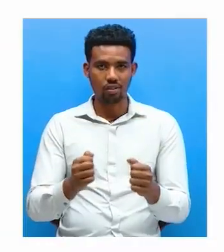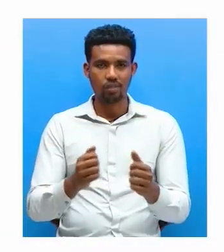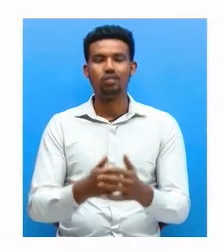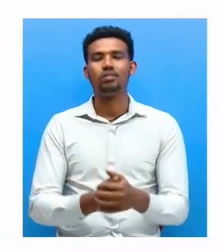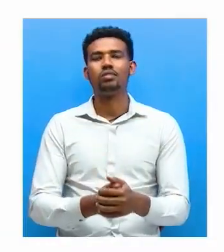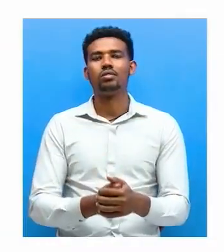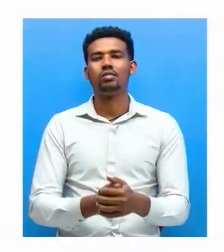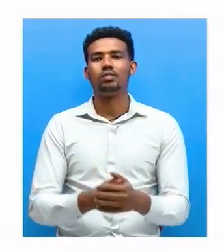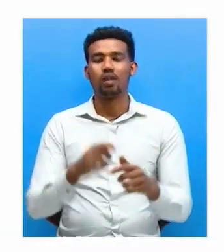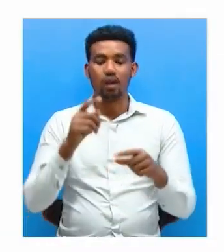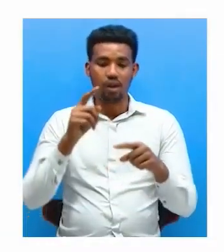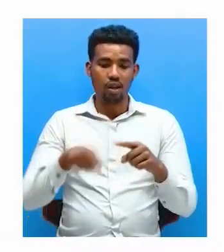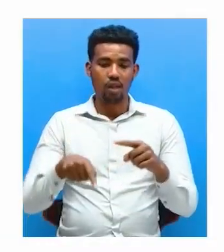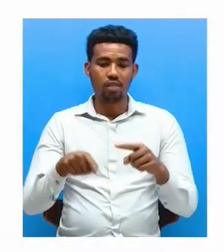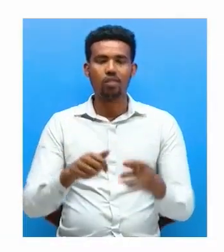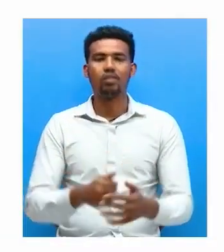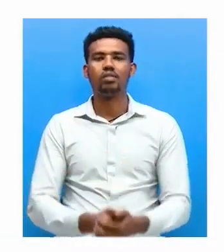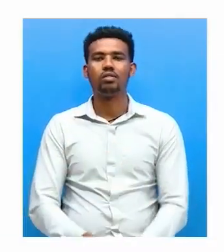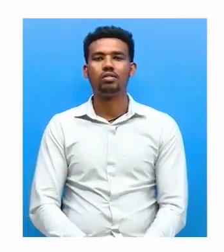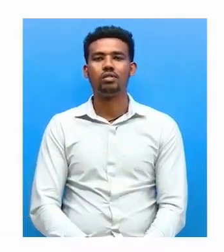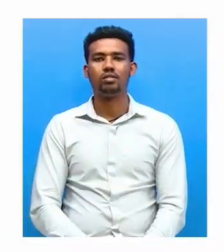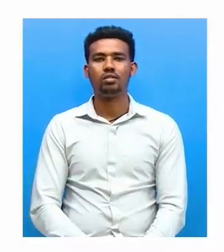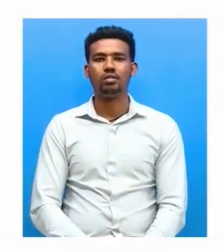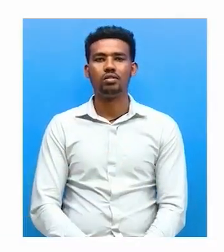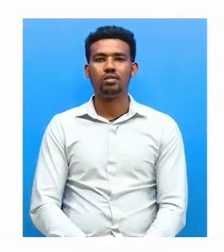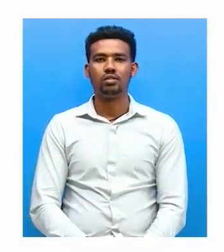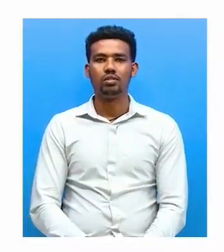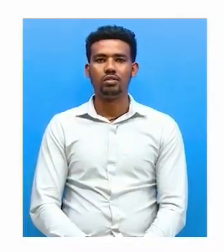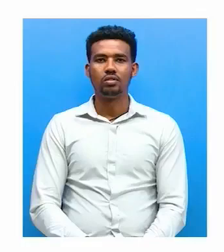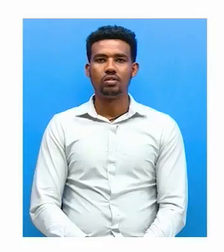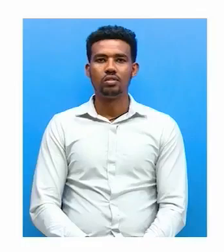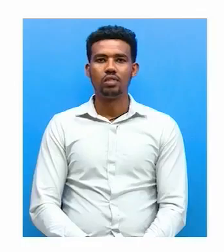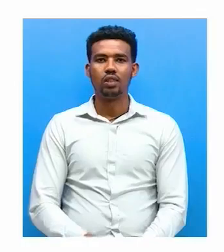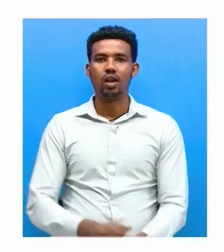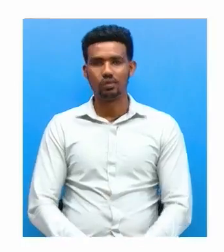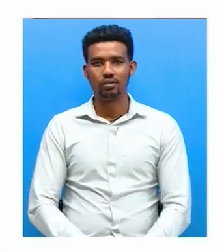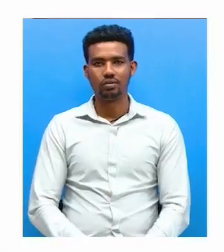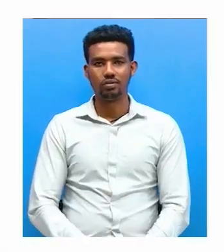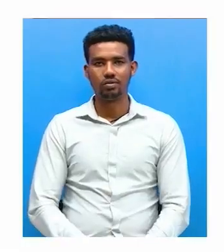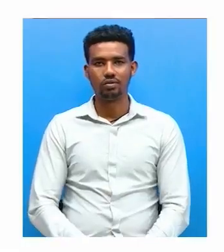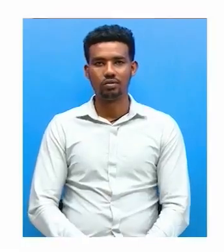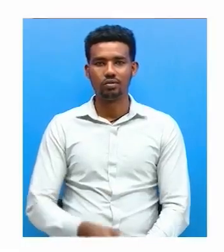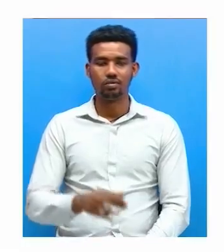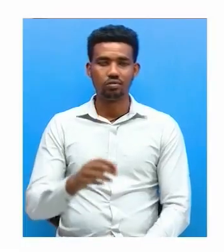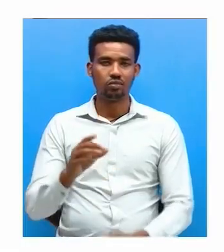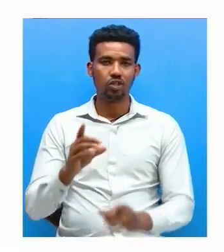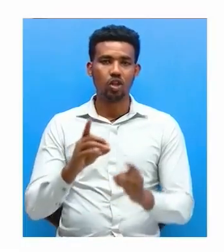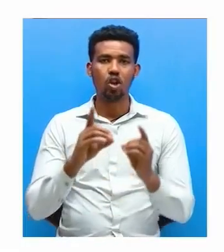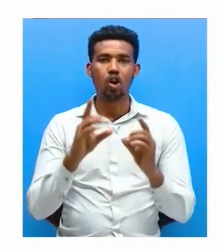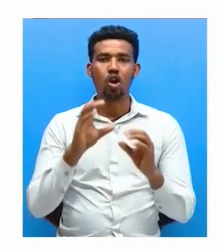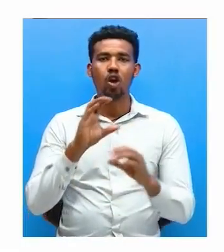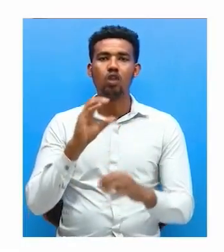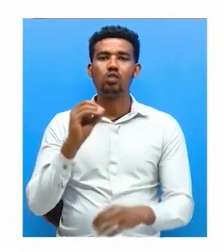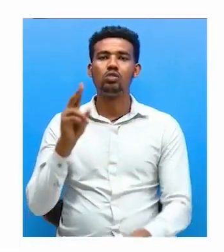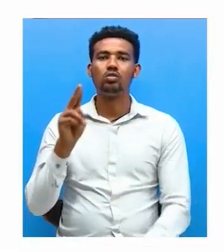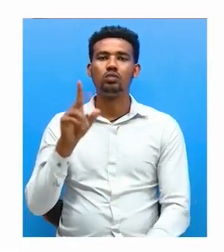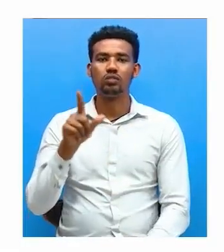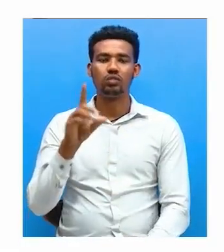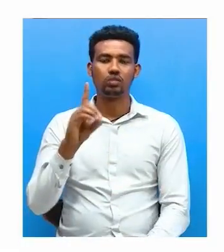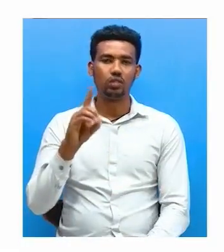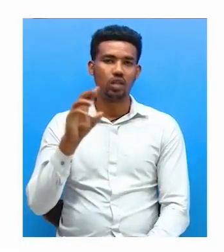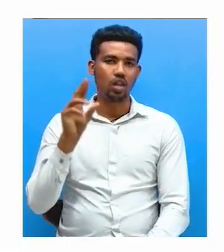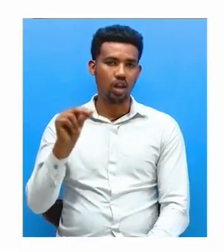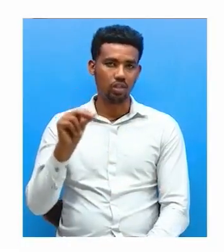can't, could, could not.